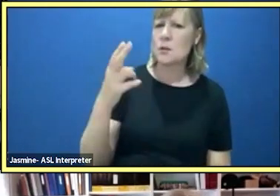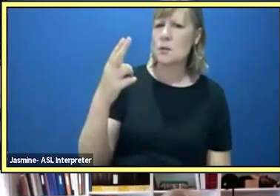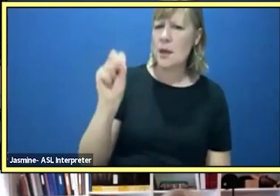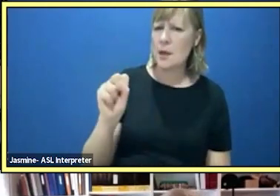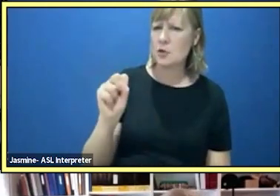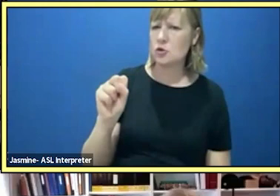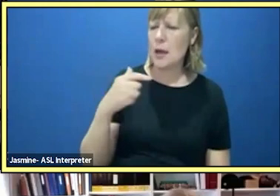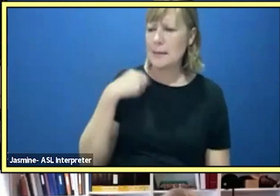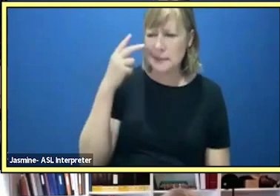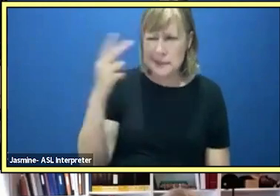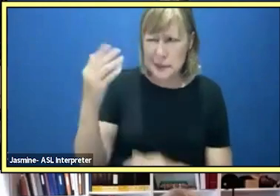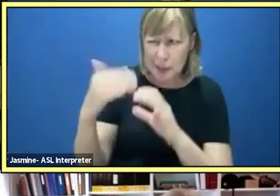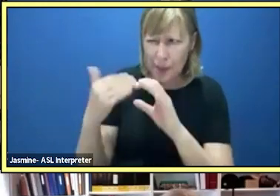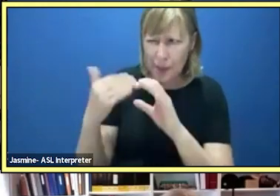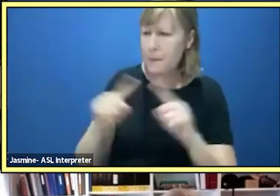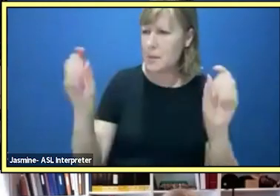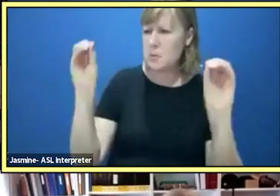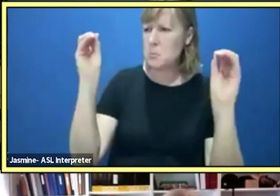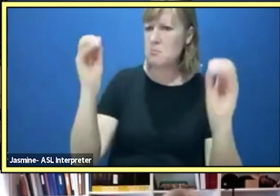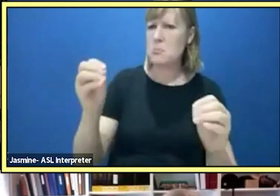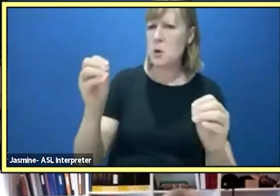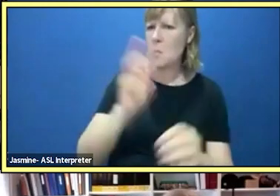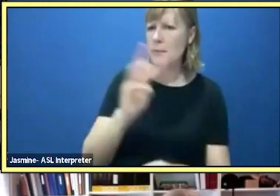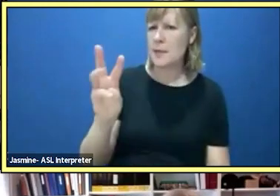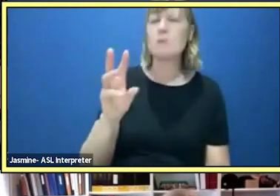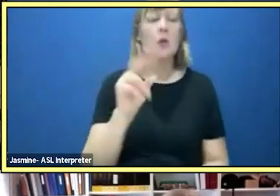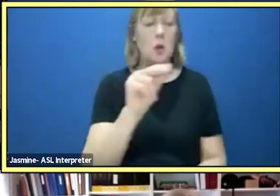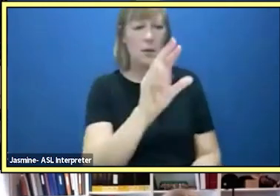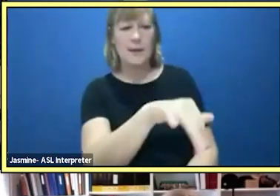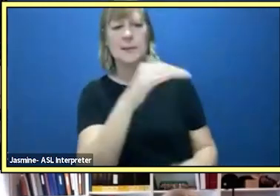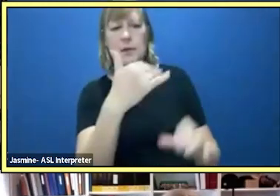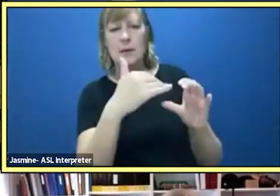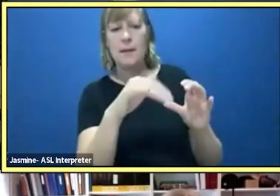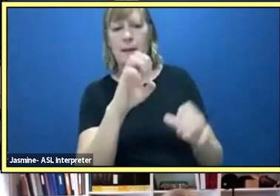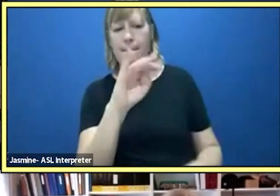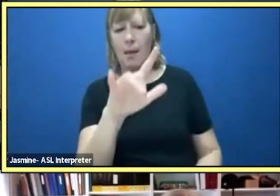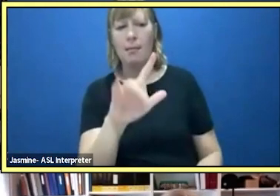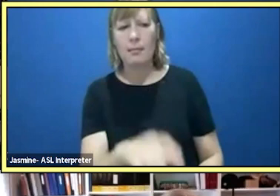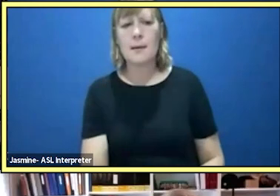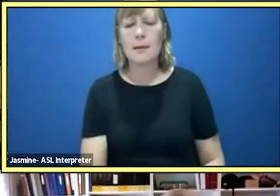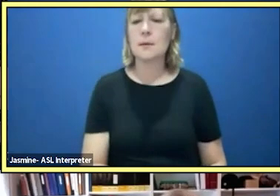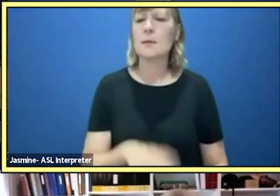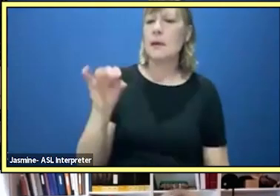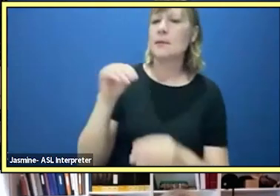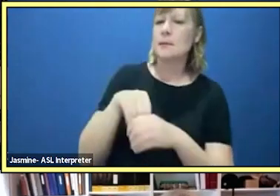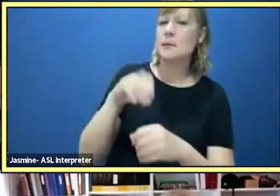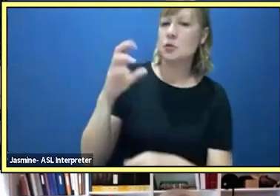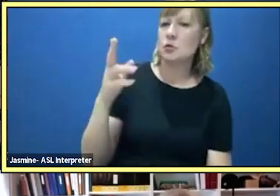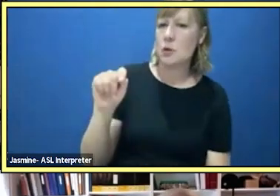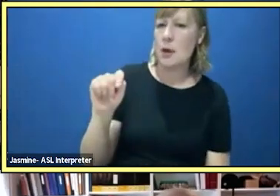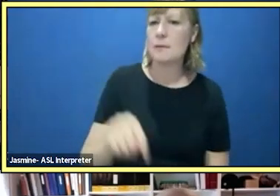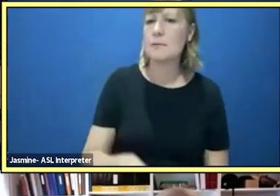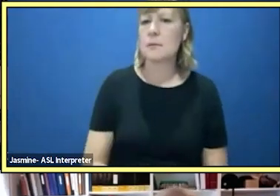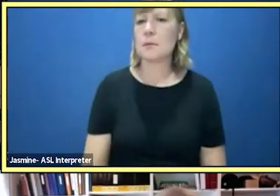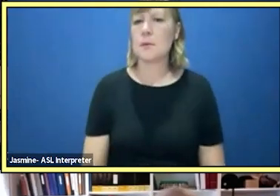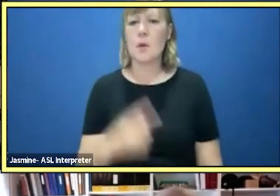a website. No, it's an email address. Okay, all right. That's in the chat. The only question that wasn't